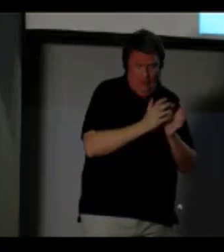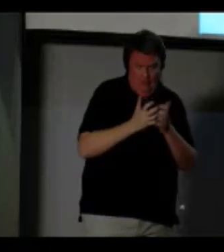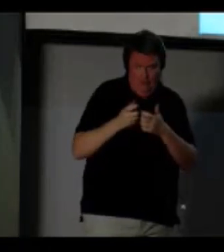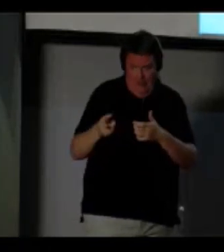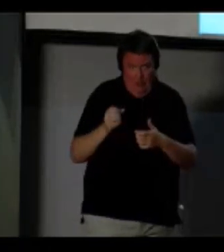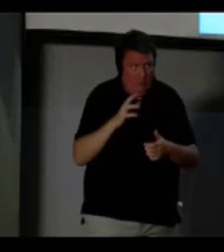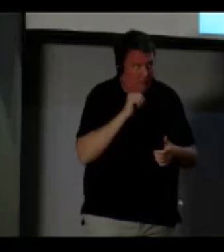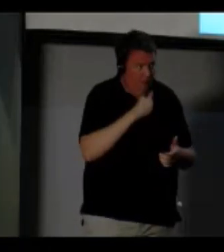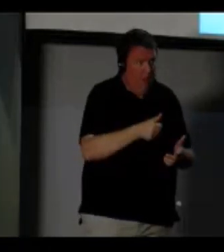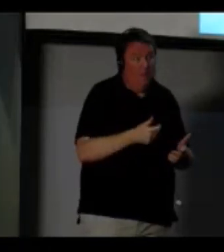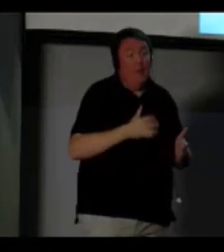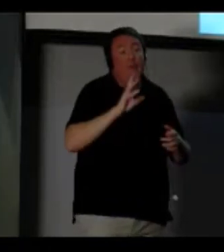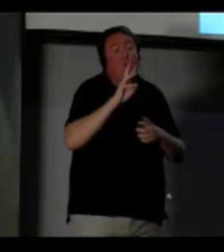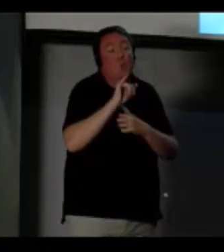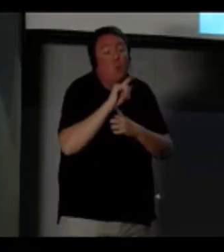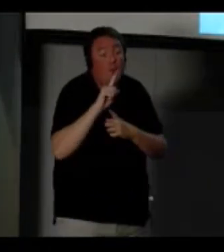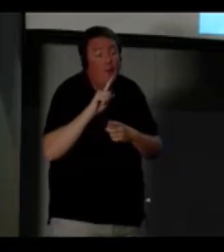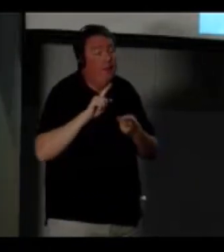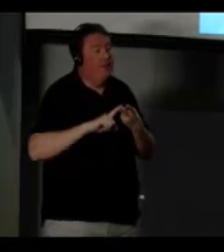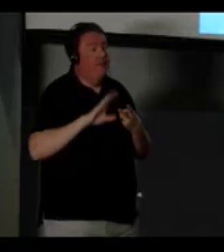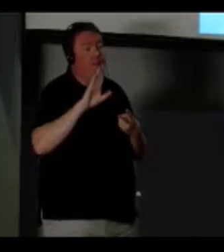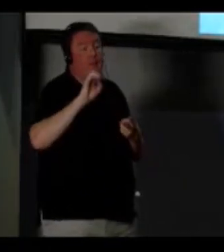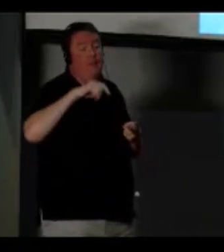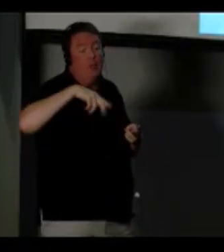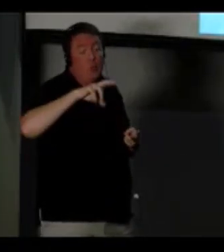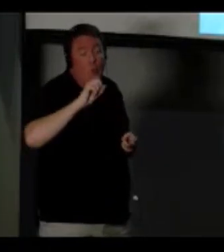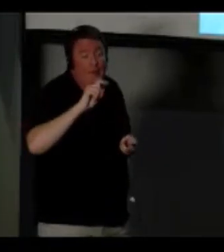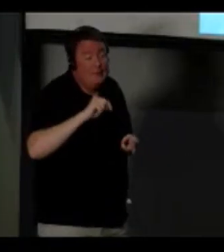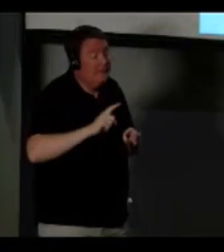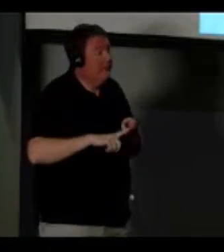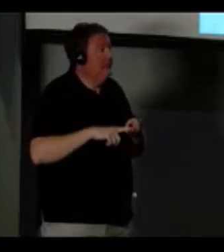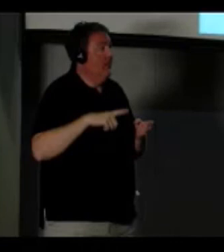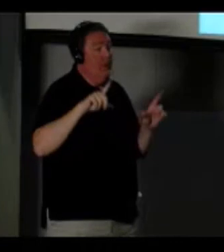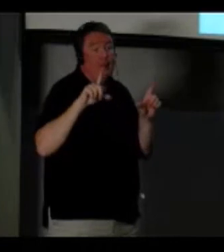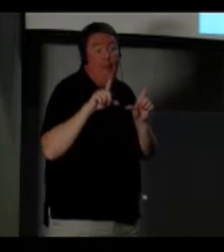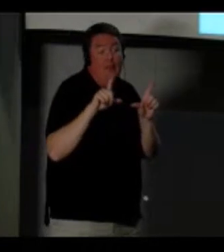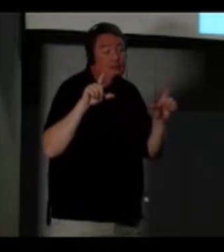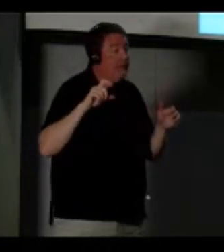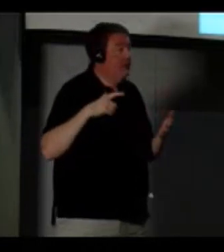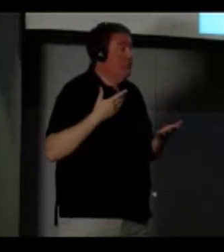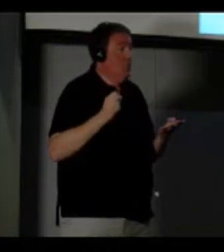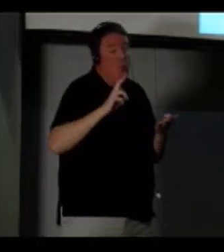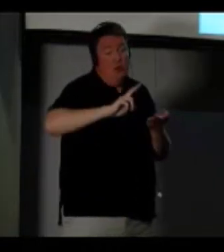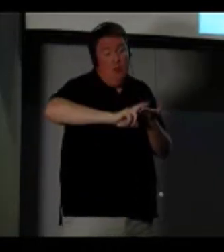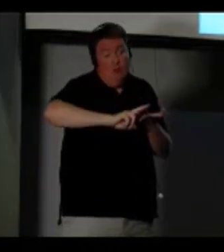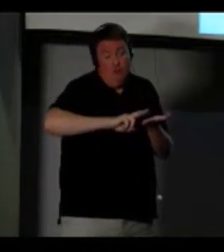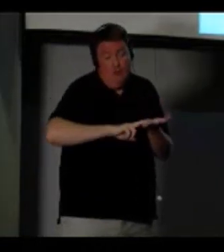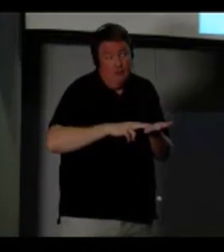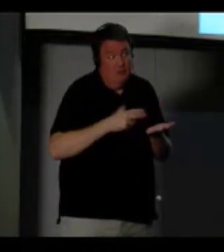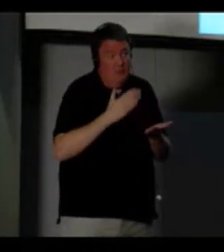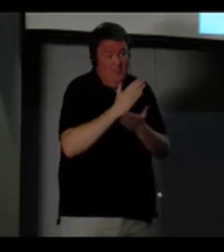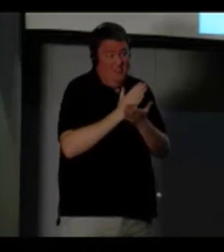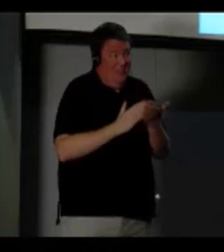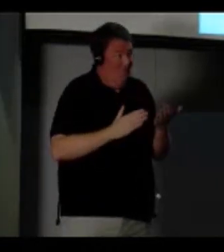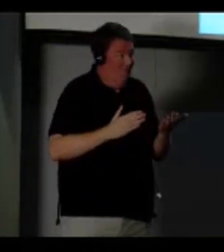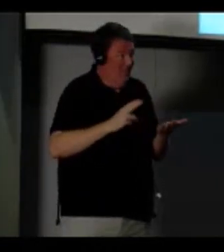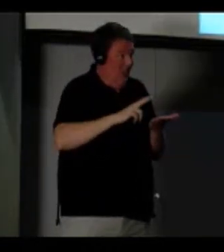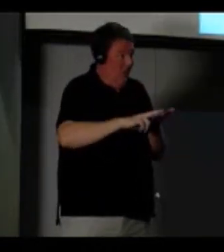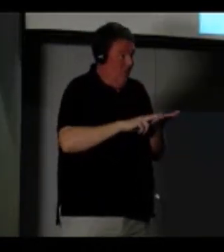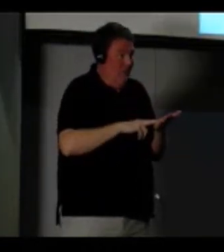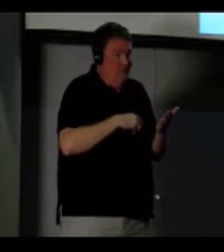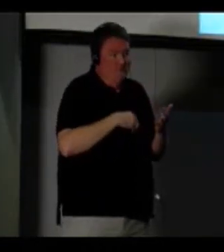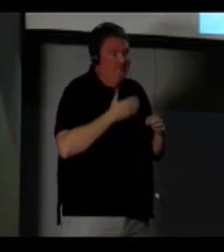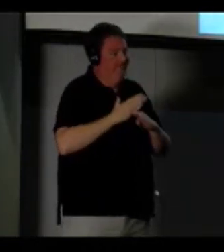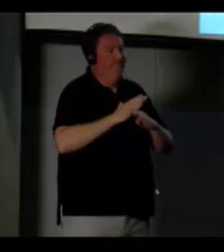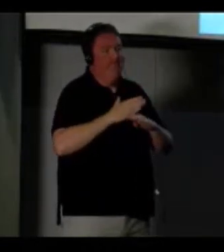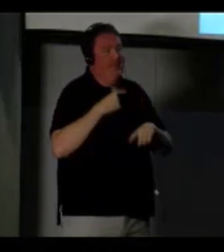bequests, licenses that you have that are limited, or contracts. Exclusive contracts may interfere